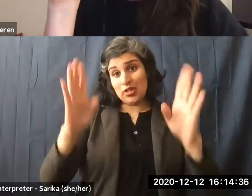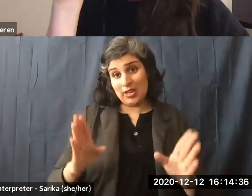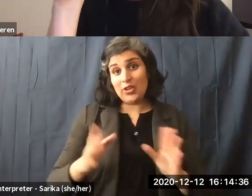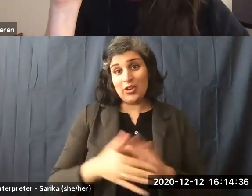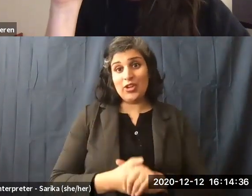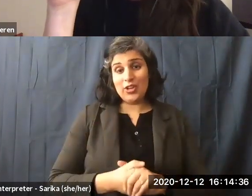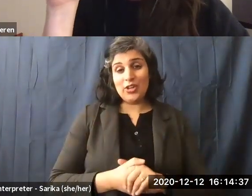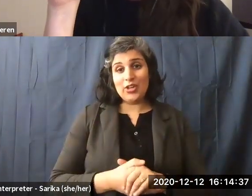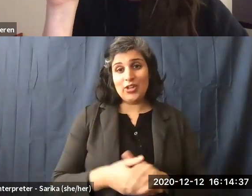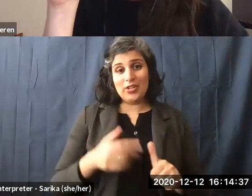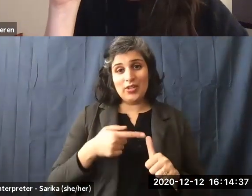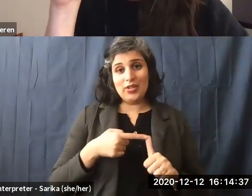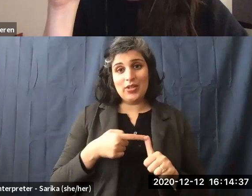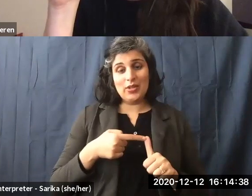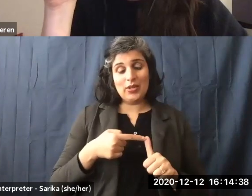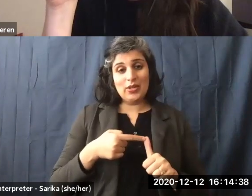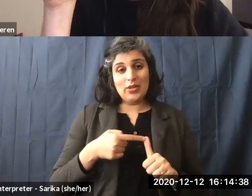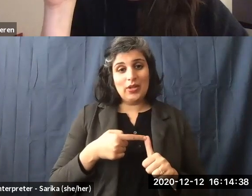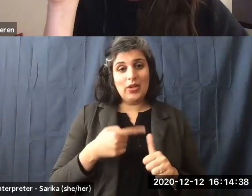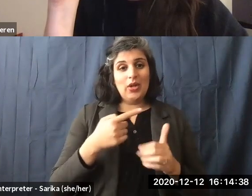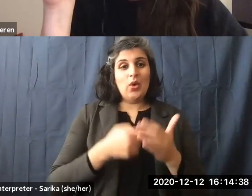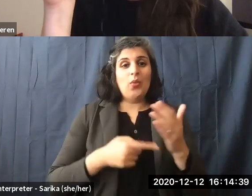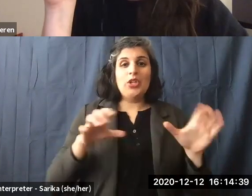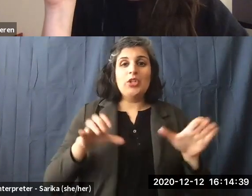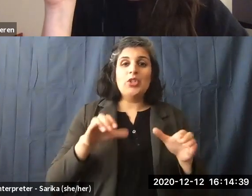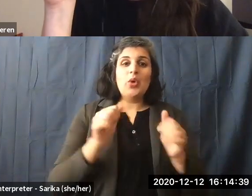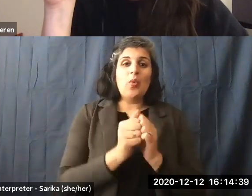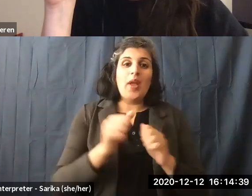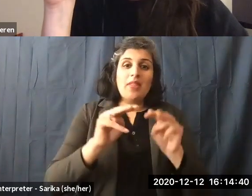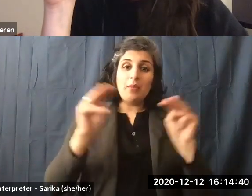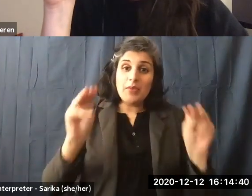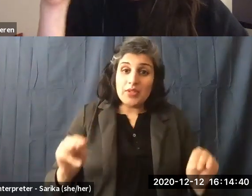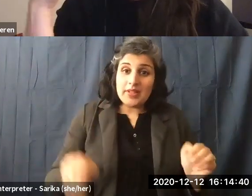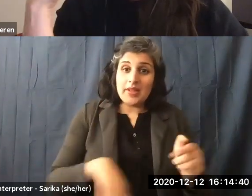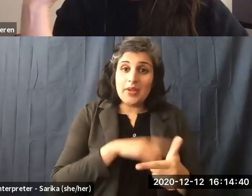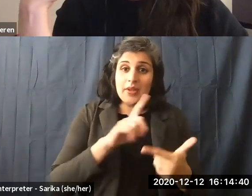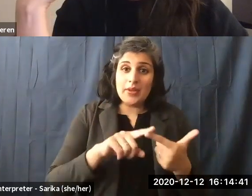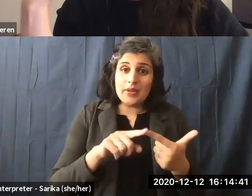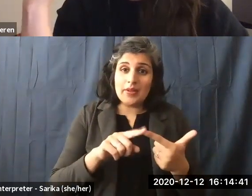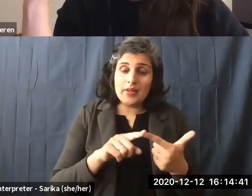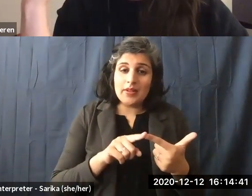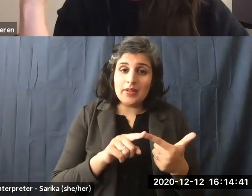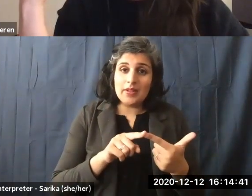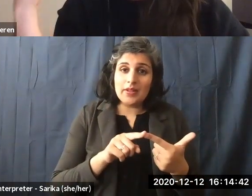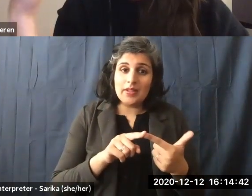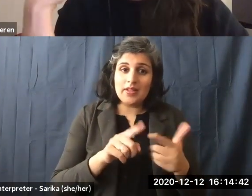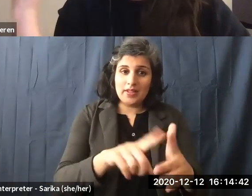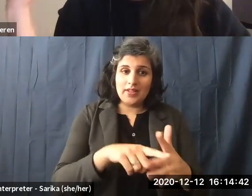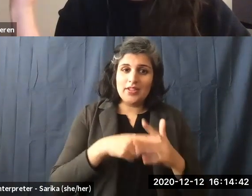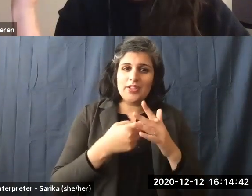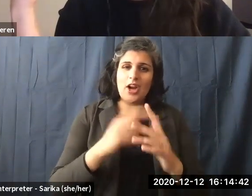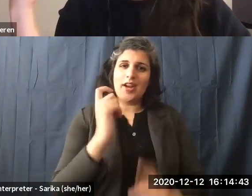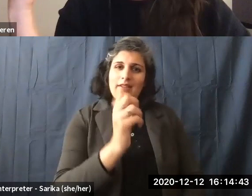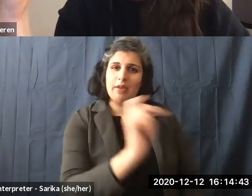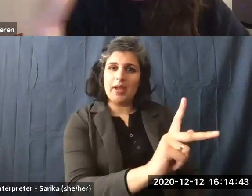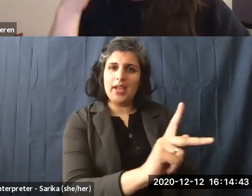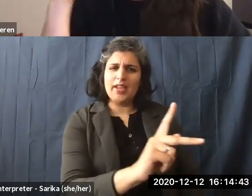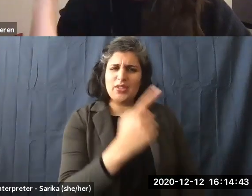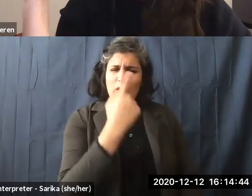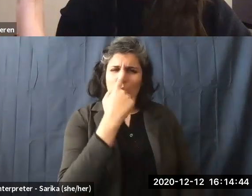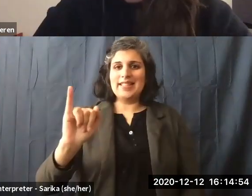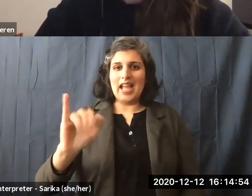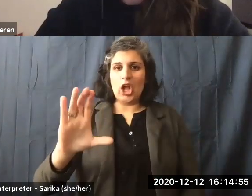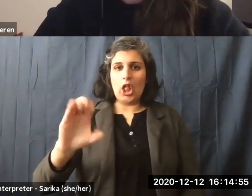I'm one with the, what do you do with the museum? And the second is, let's start giving back and how would that look like